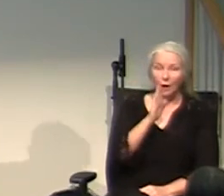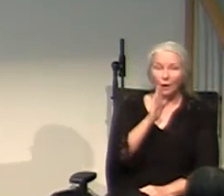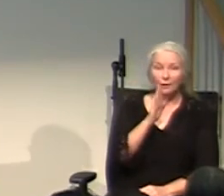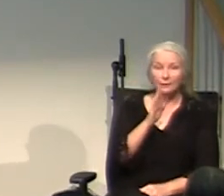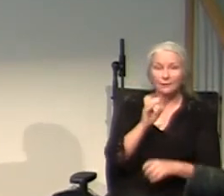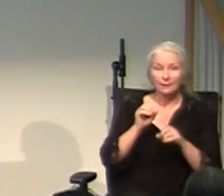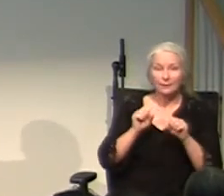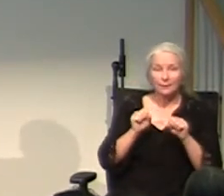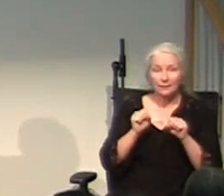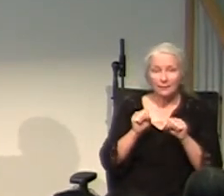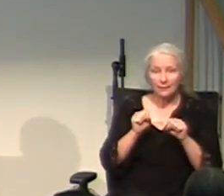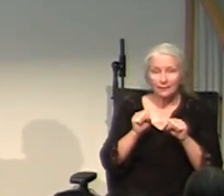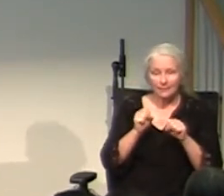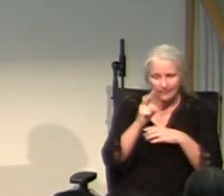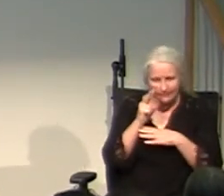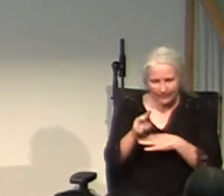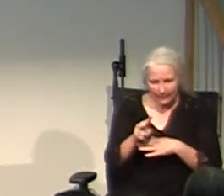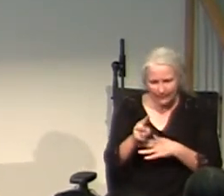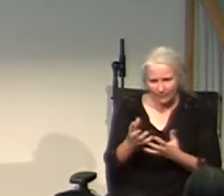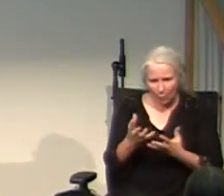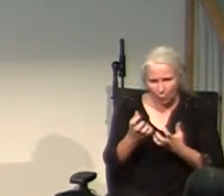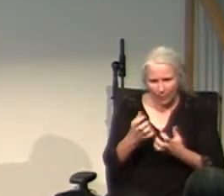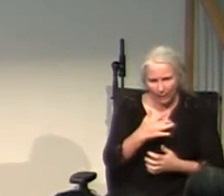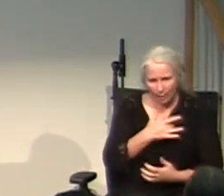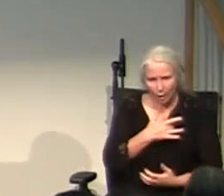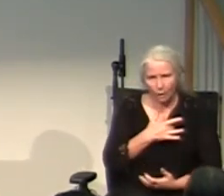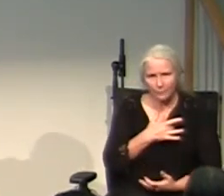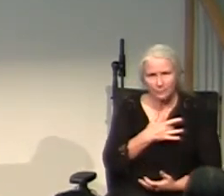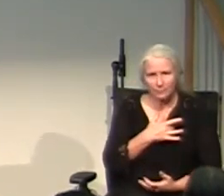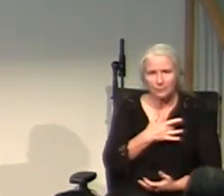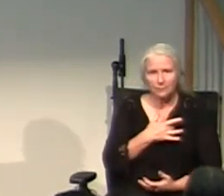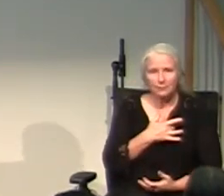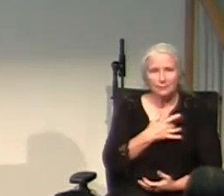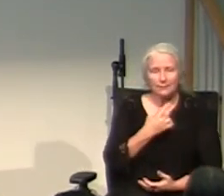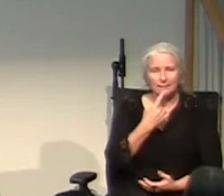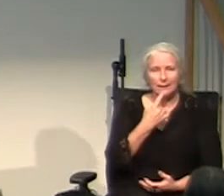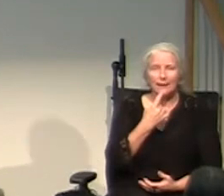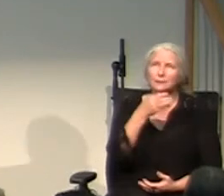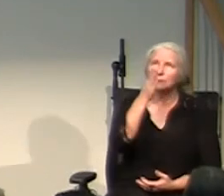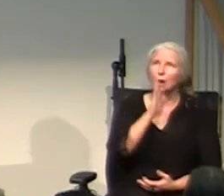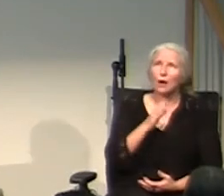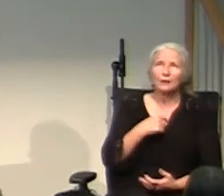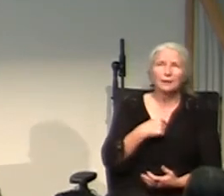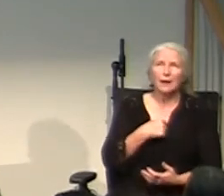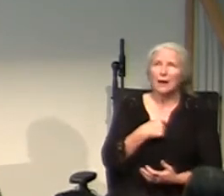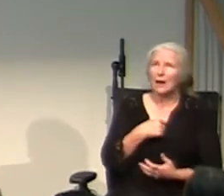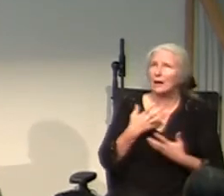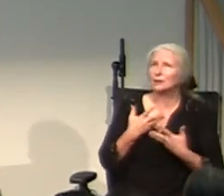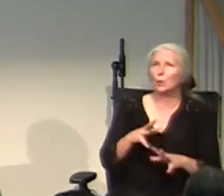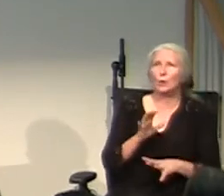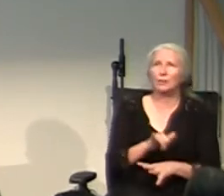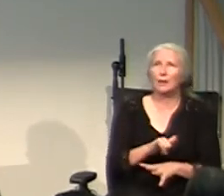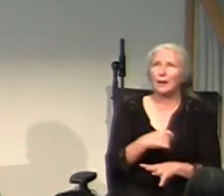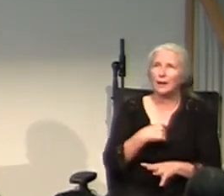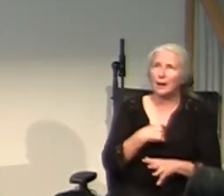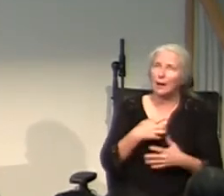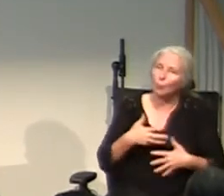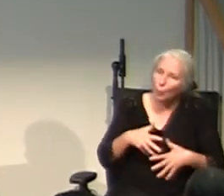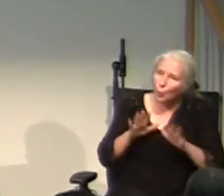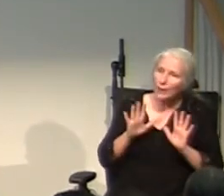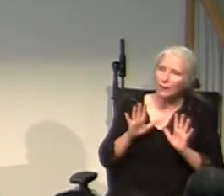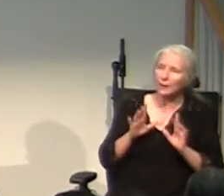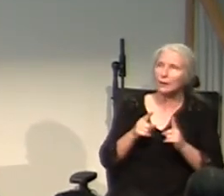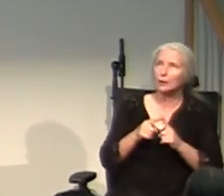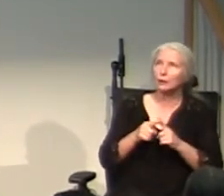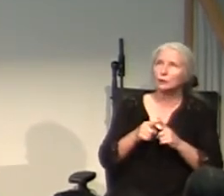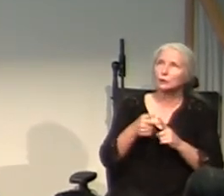to be made willing. There have been times I haven't been willing. I said, God, I don't want to, but I'm willing to be made willing. And he's the one that must make